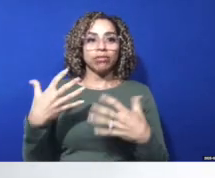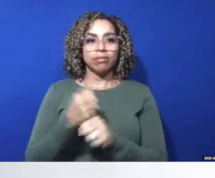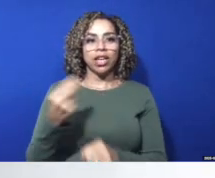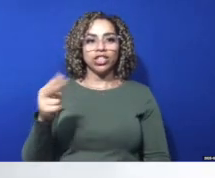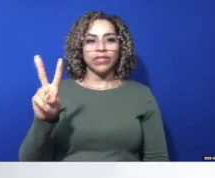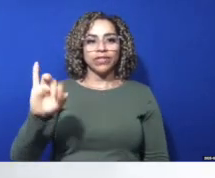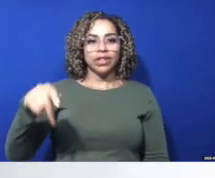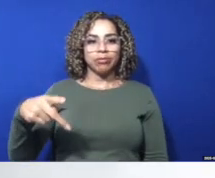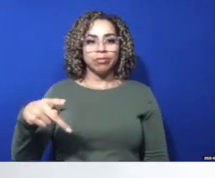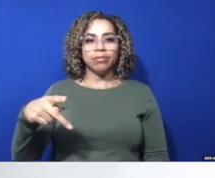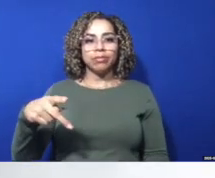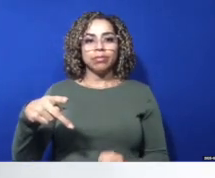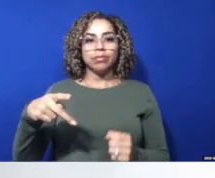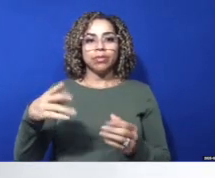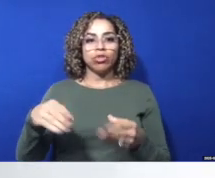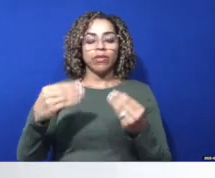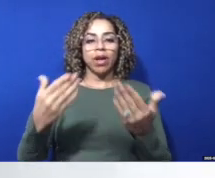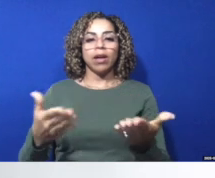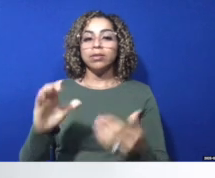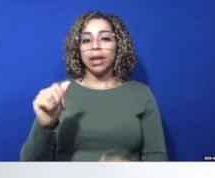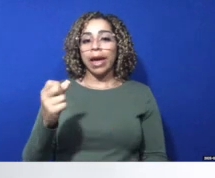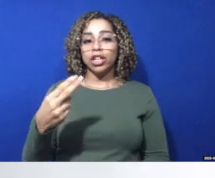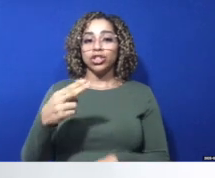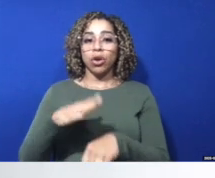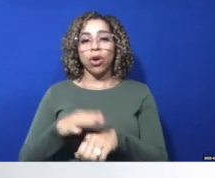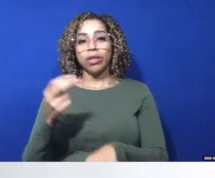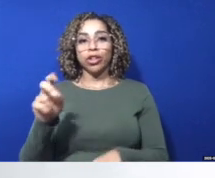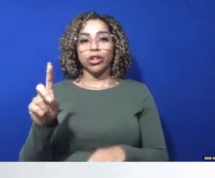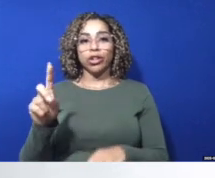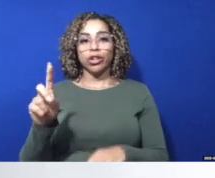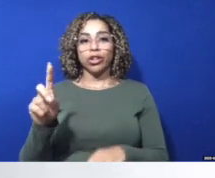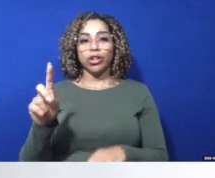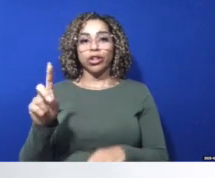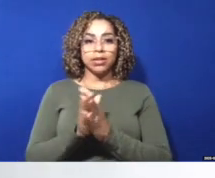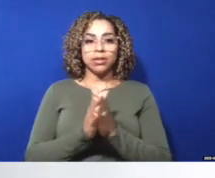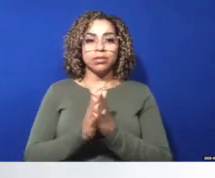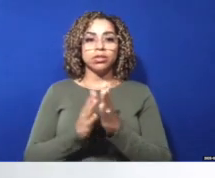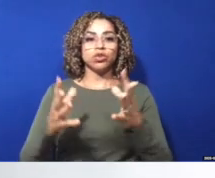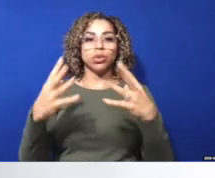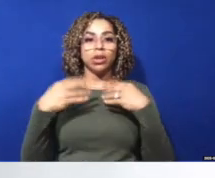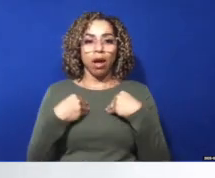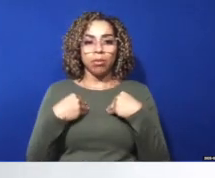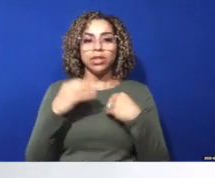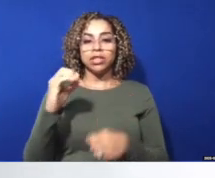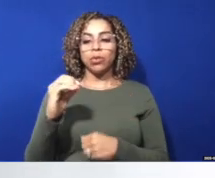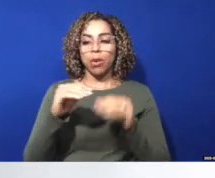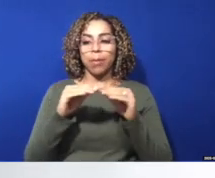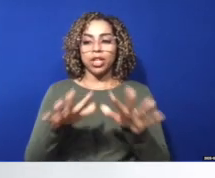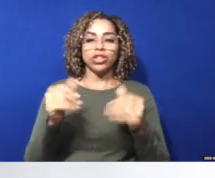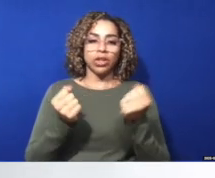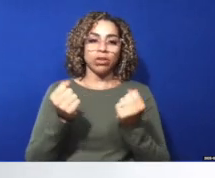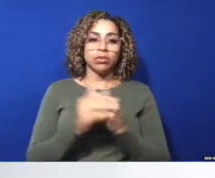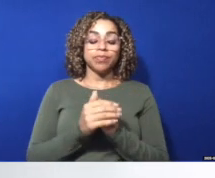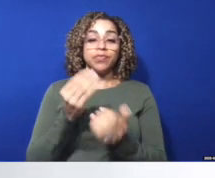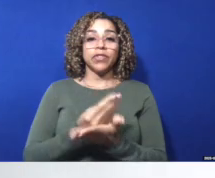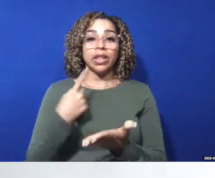to incentivize fleets to adopt zero emission vehicles. The funding that we've proposed